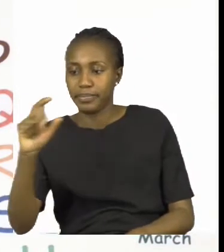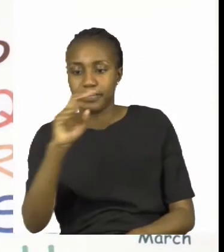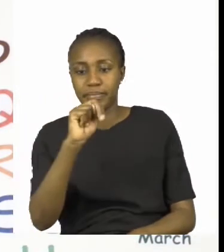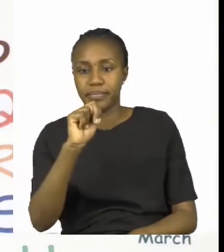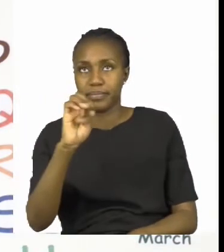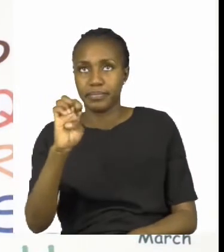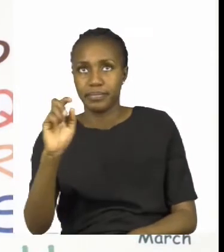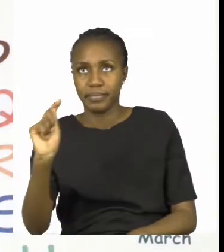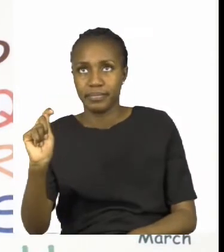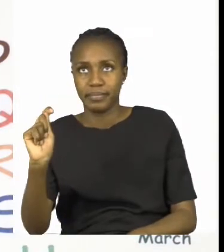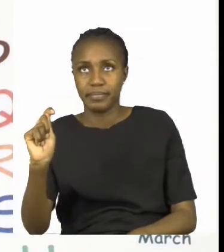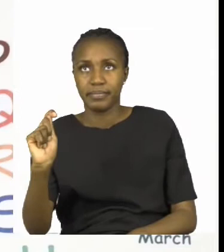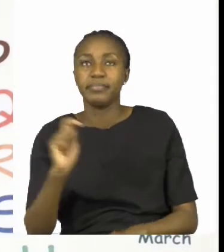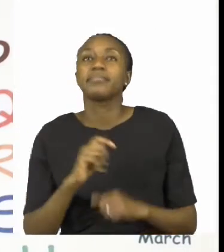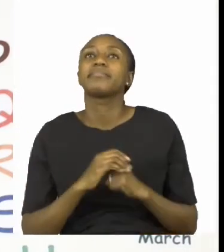Now we